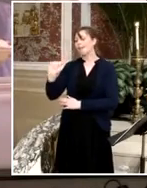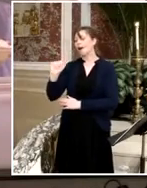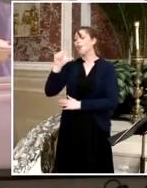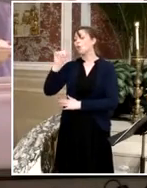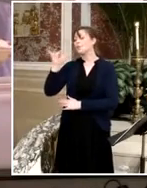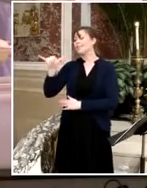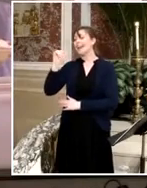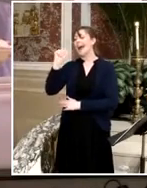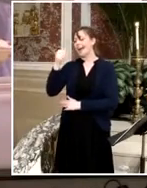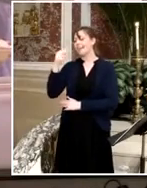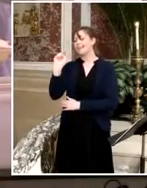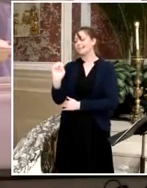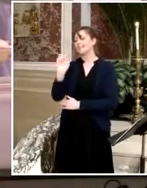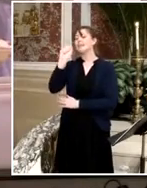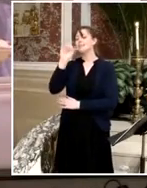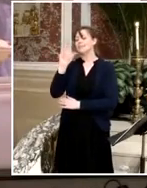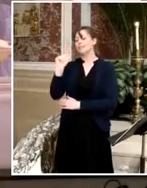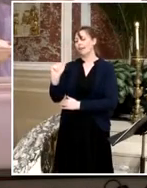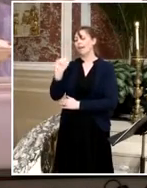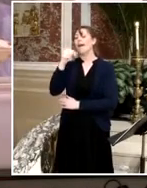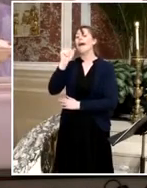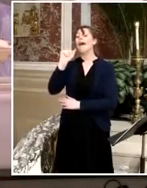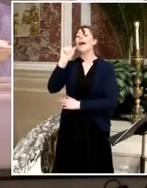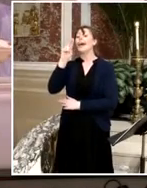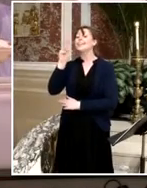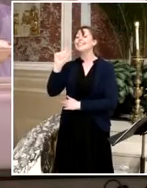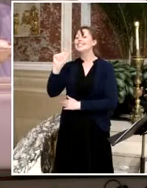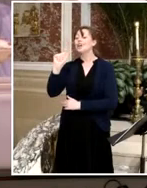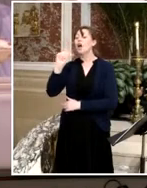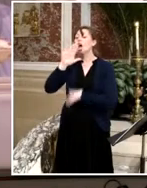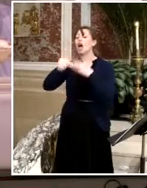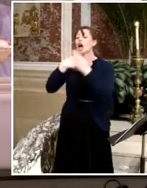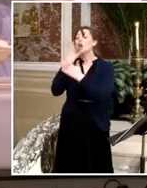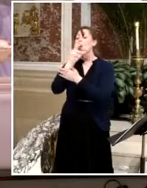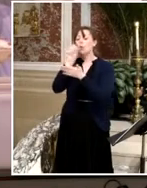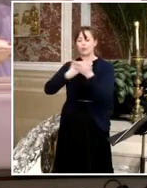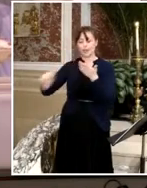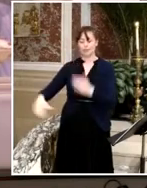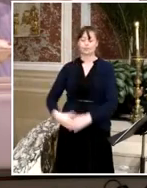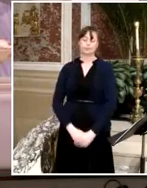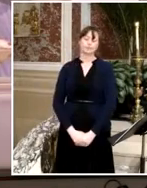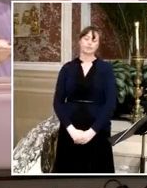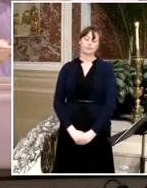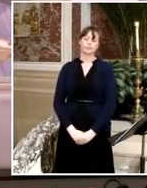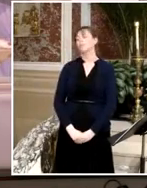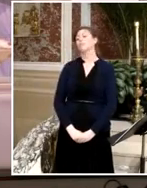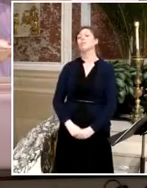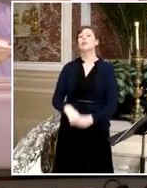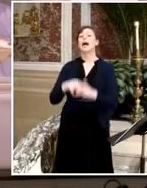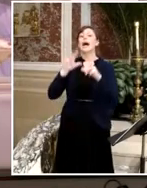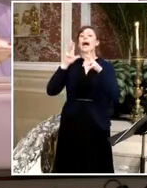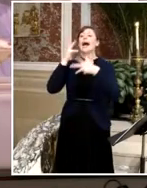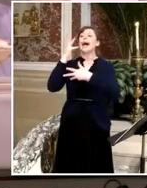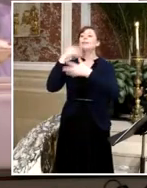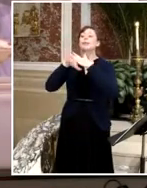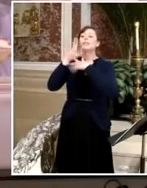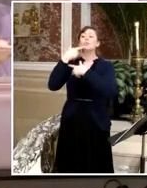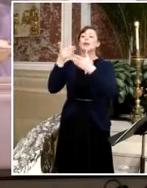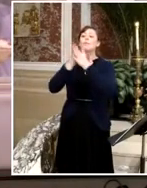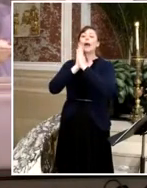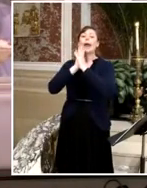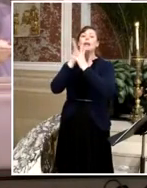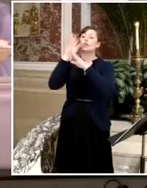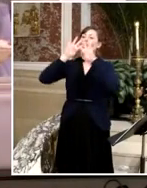Lucy, Agnes, Cecilia, Anastasia, and all your saints. Admit us, we beseech you, into their